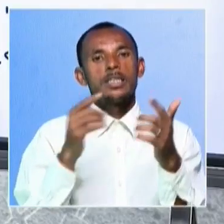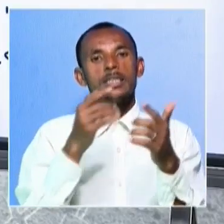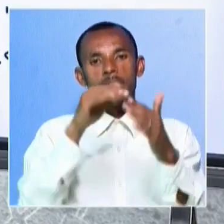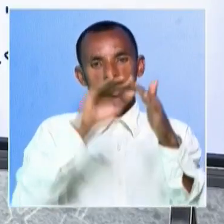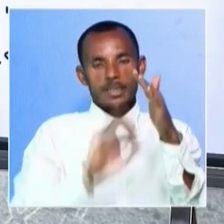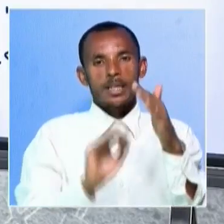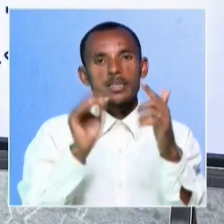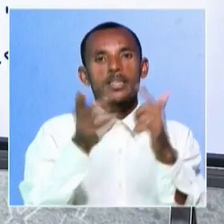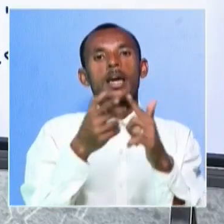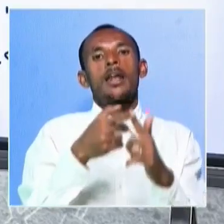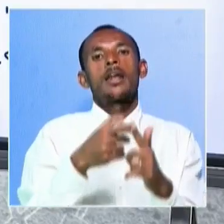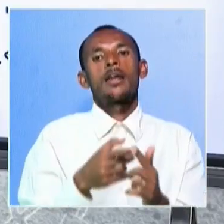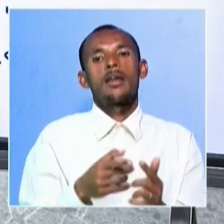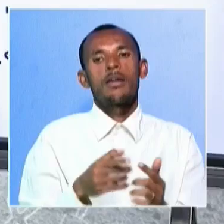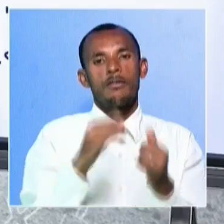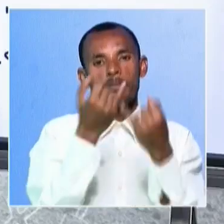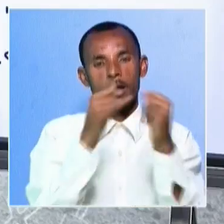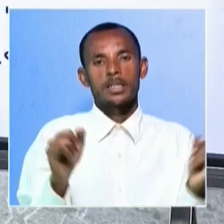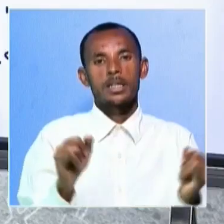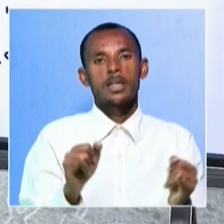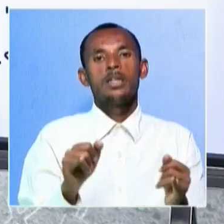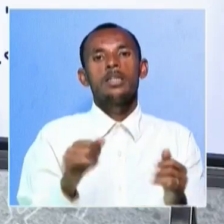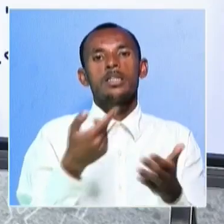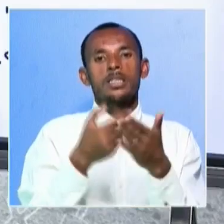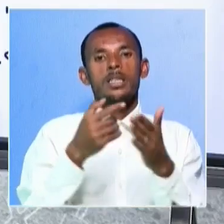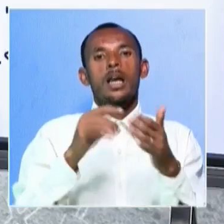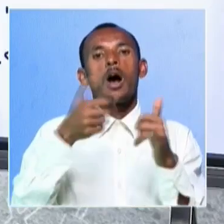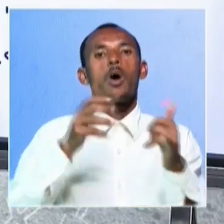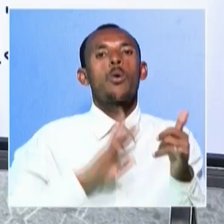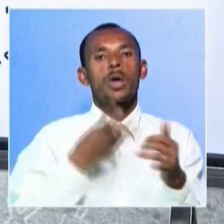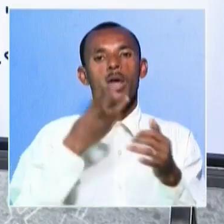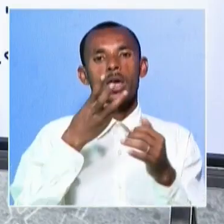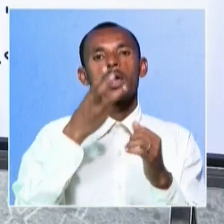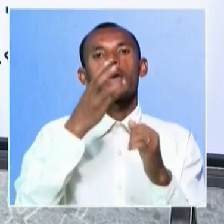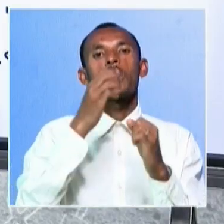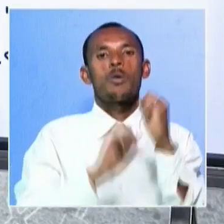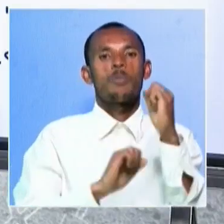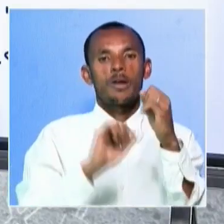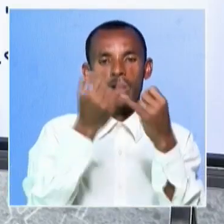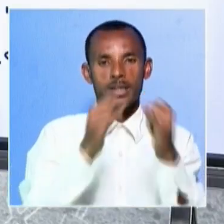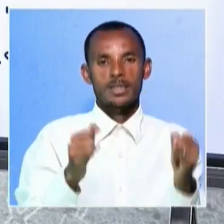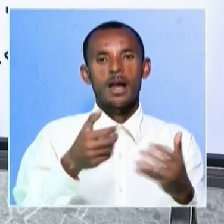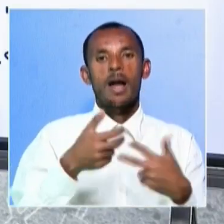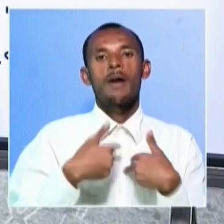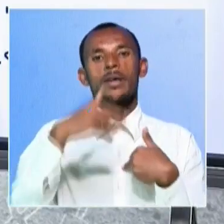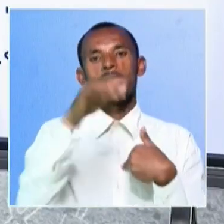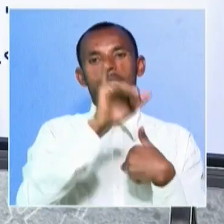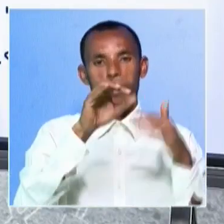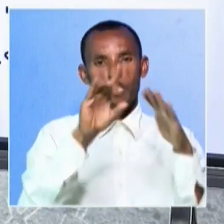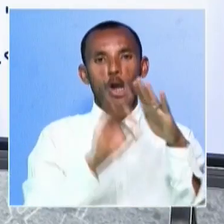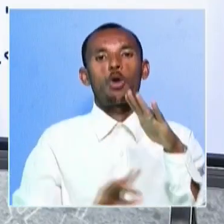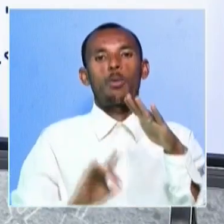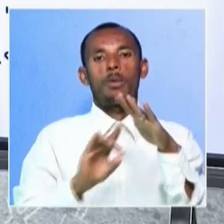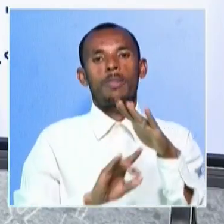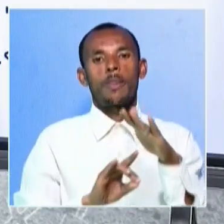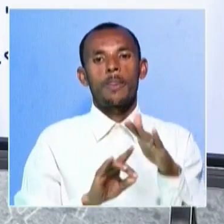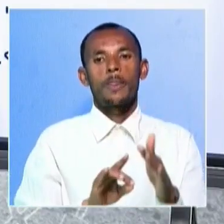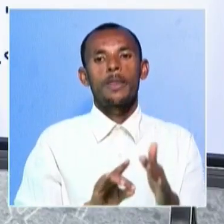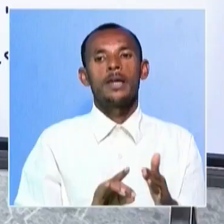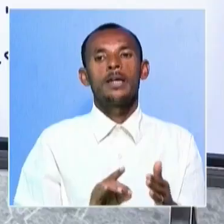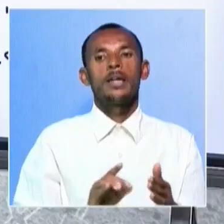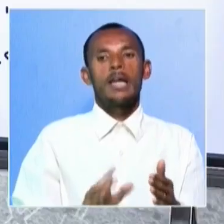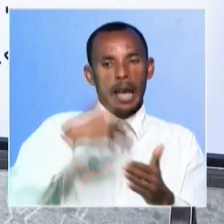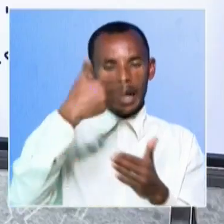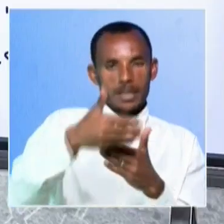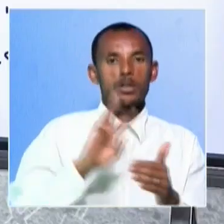So this is how we compare fractions having the same denominator, okay? So